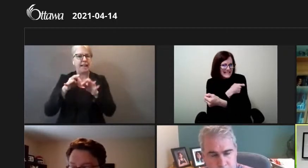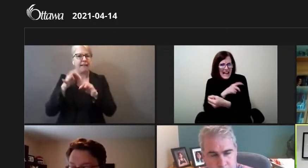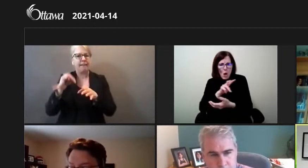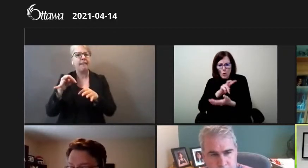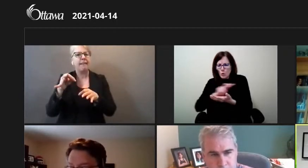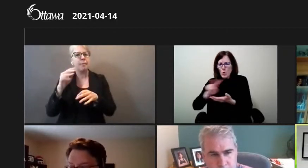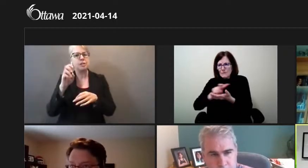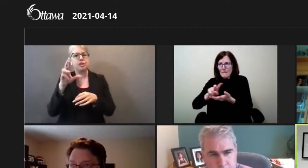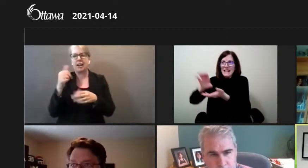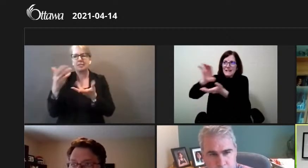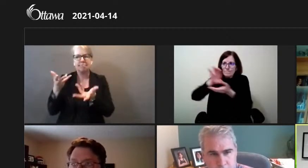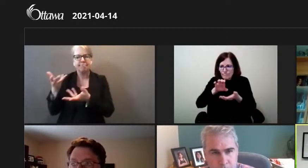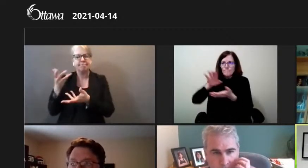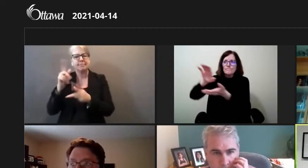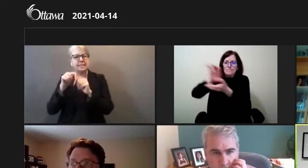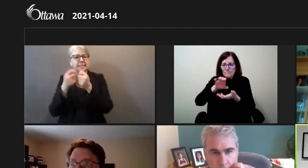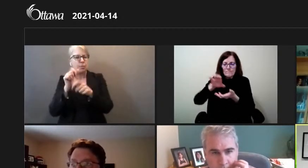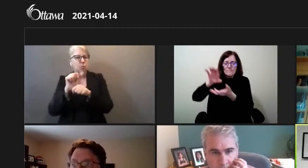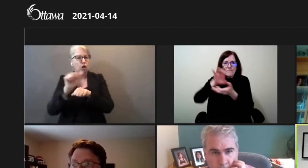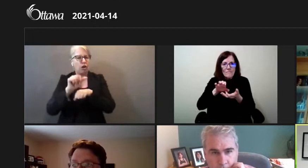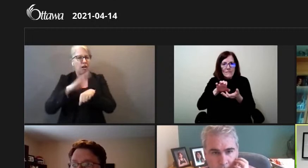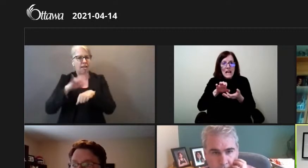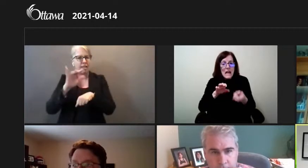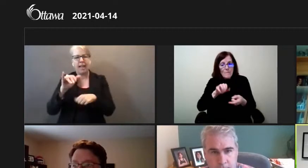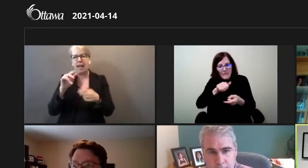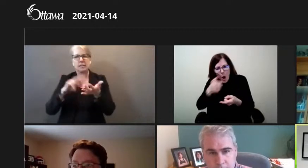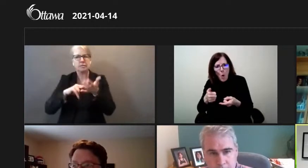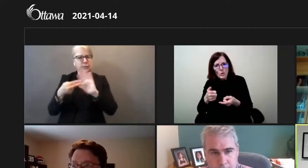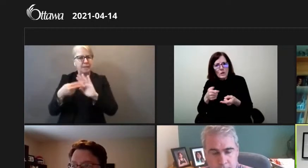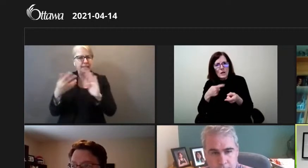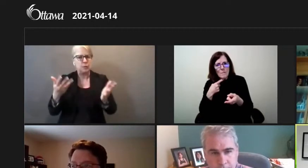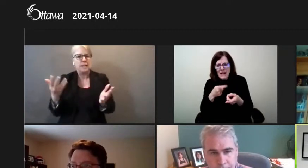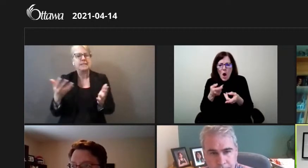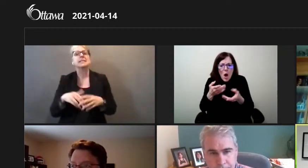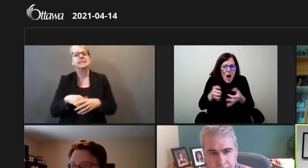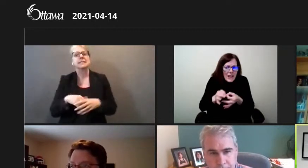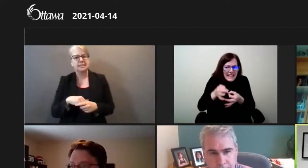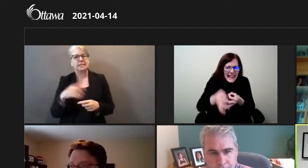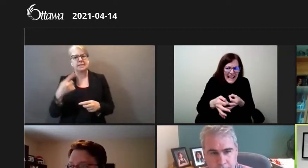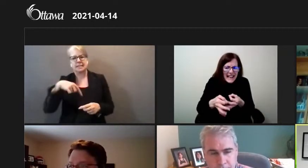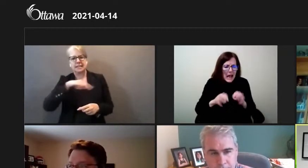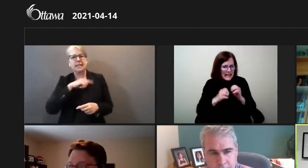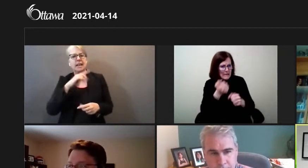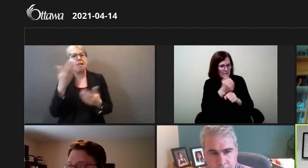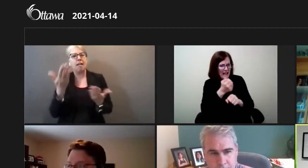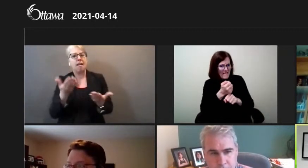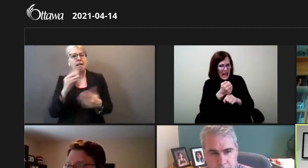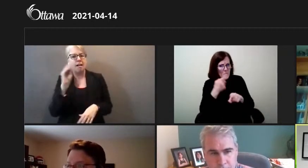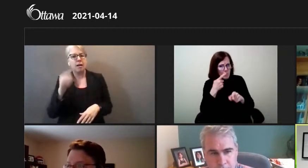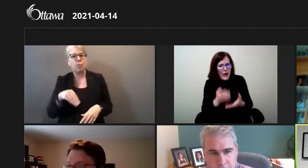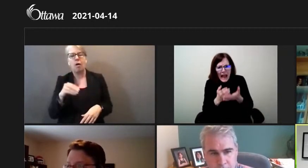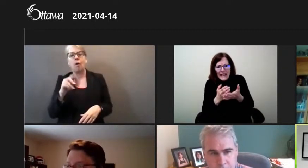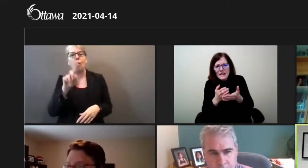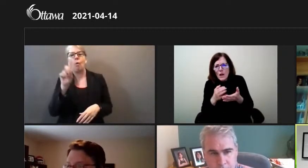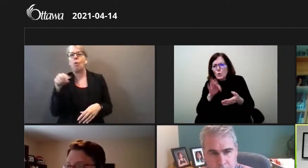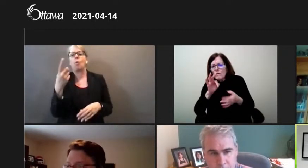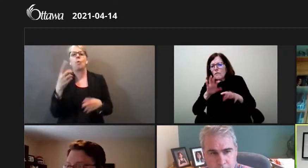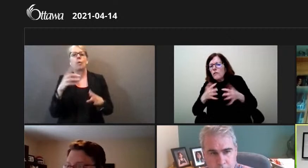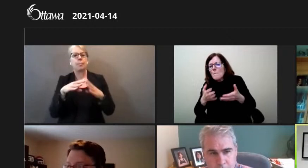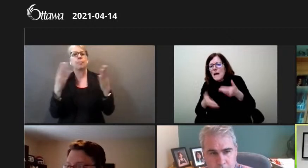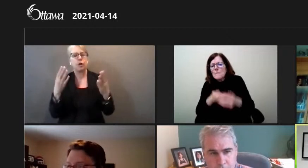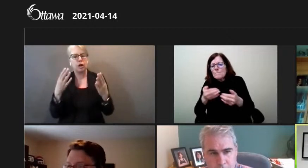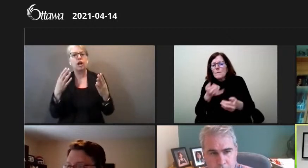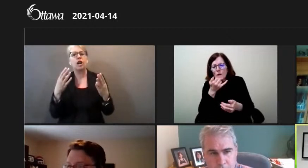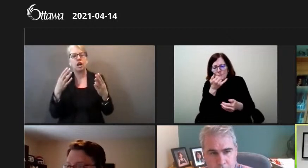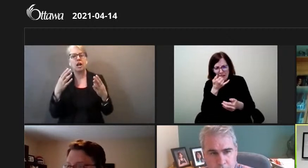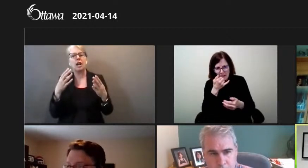is currently working on that and what that means. We've always here in Ottawa only opened bookings up when we had